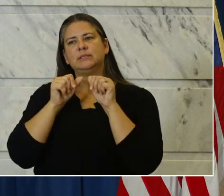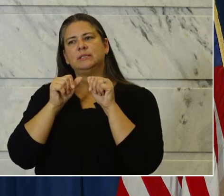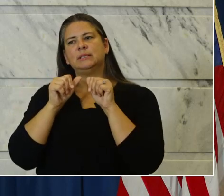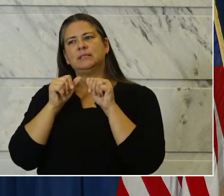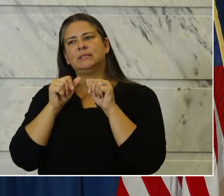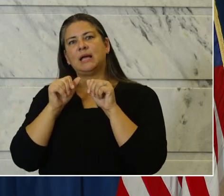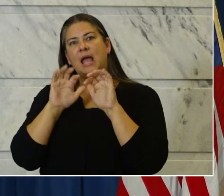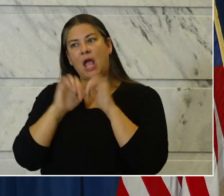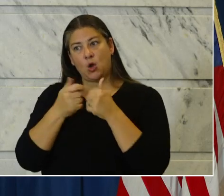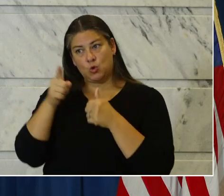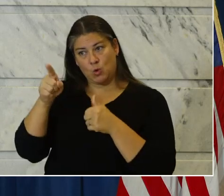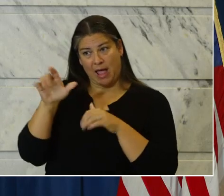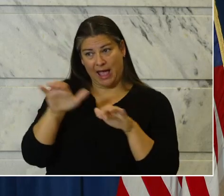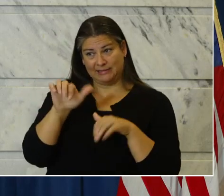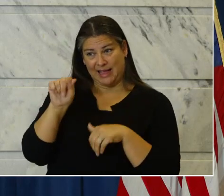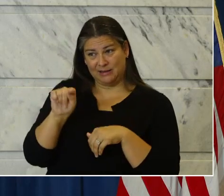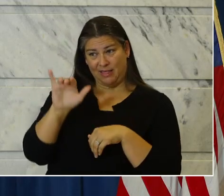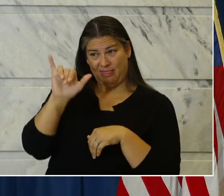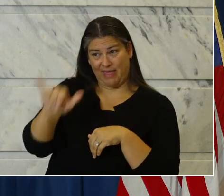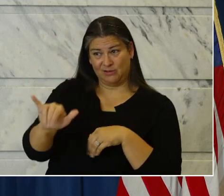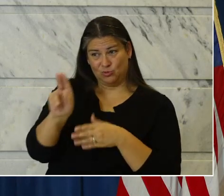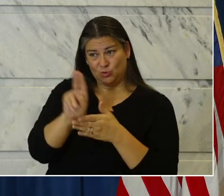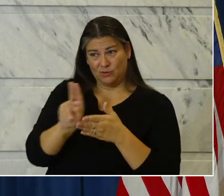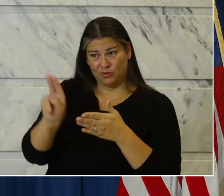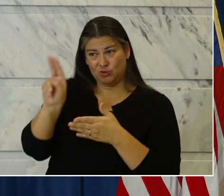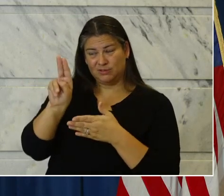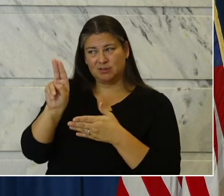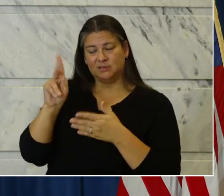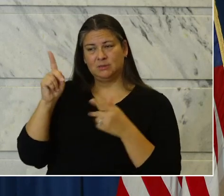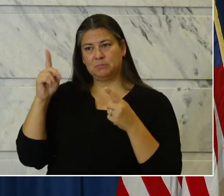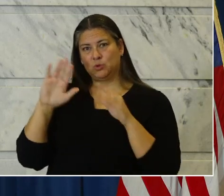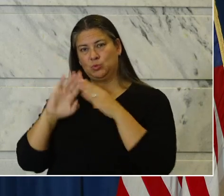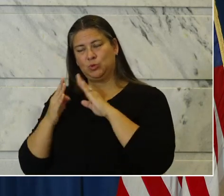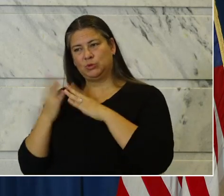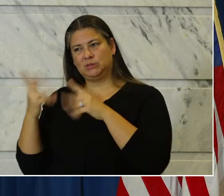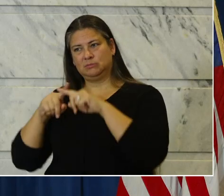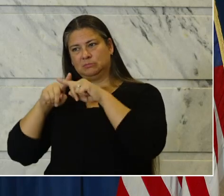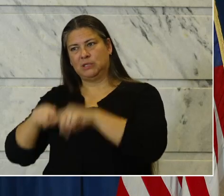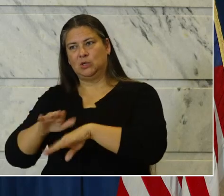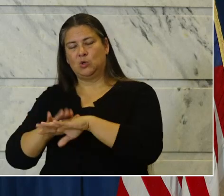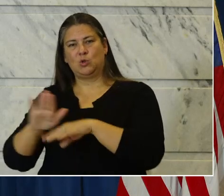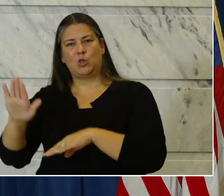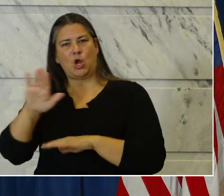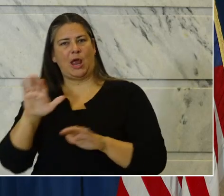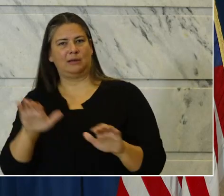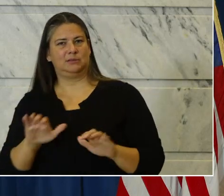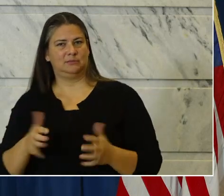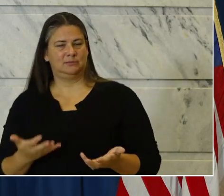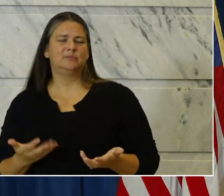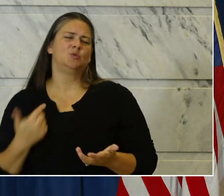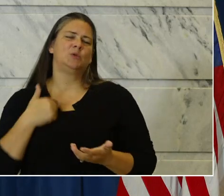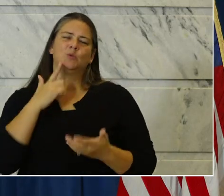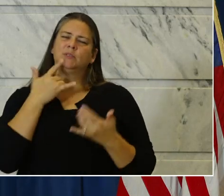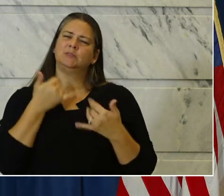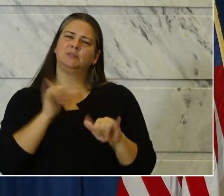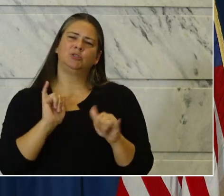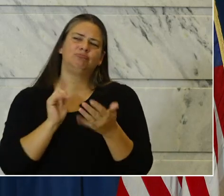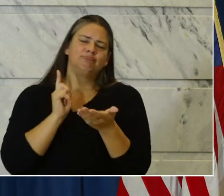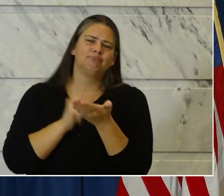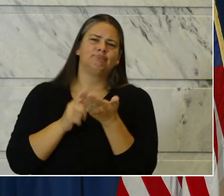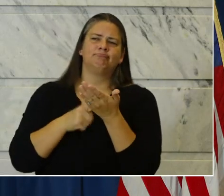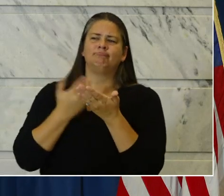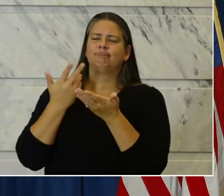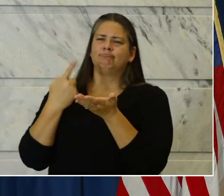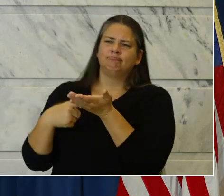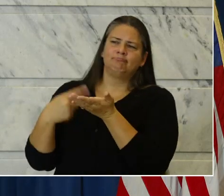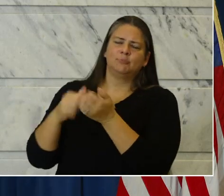is dependent on their actions and reactions. And we're going to continue to have conversations with our universities. This